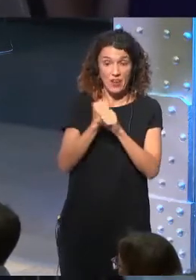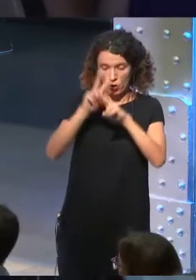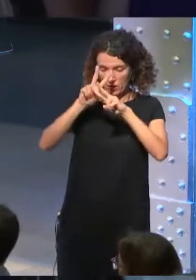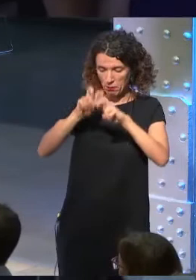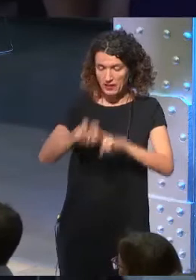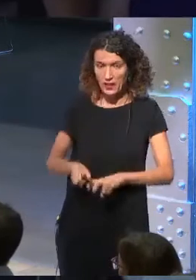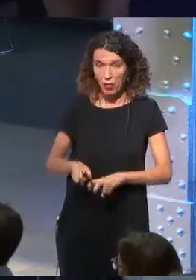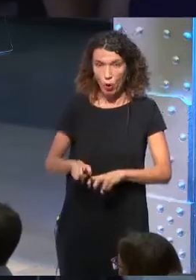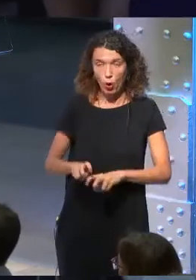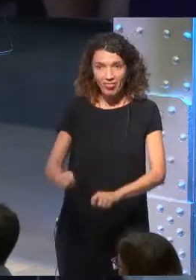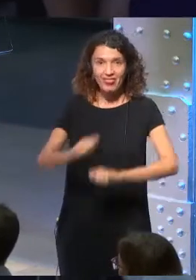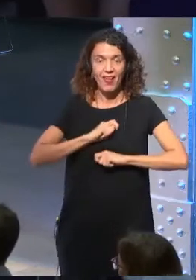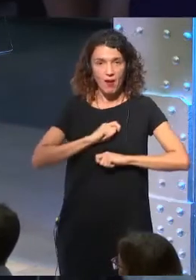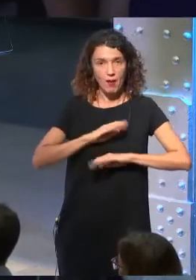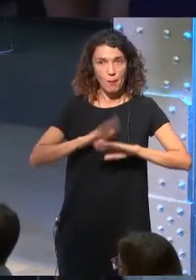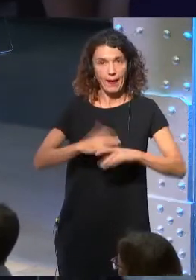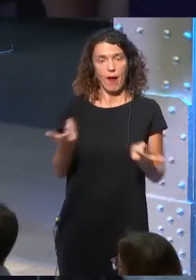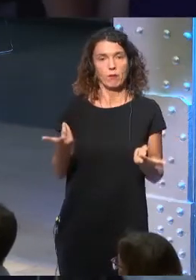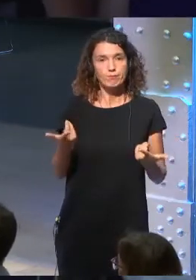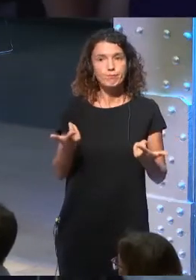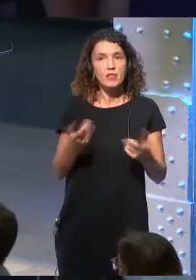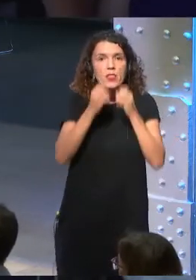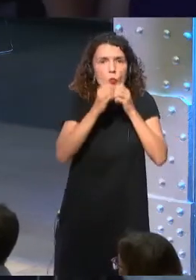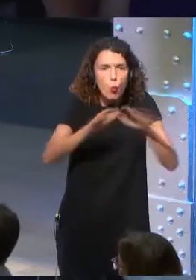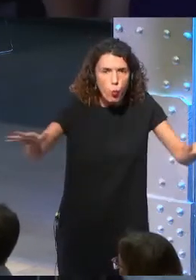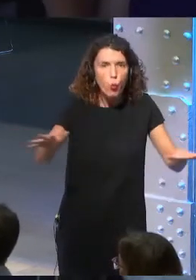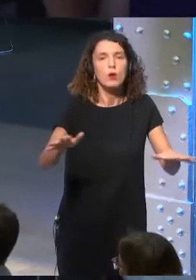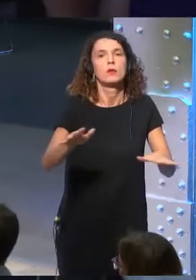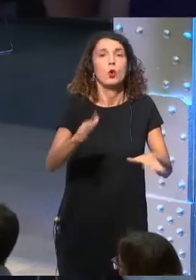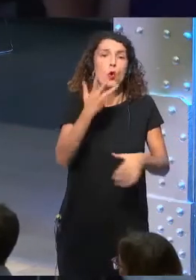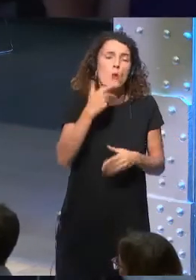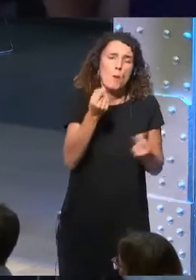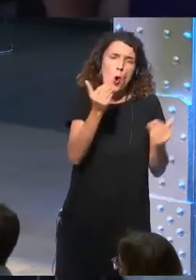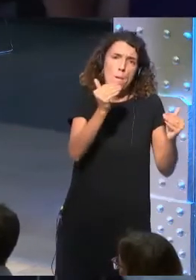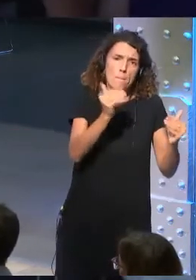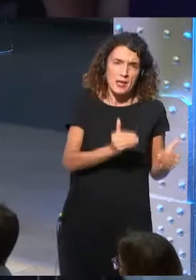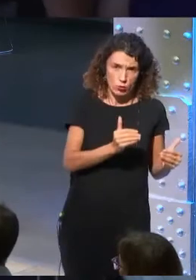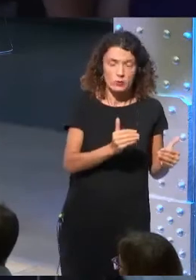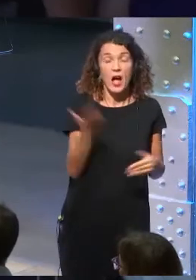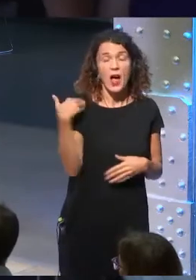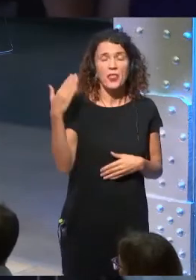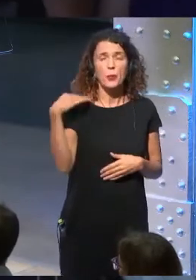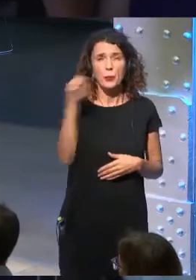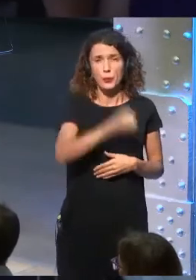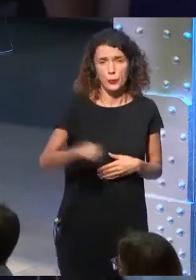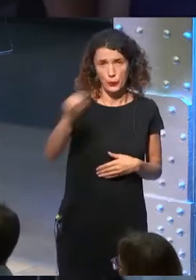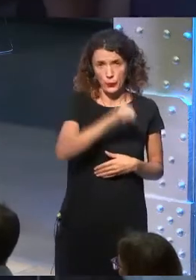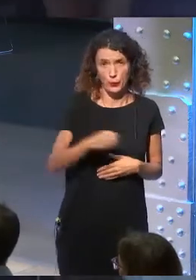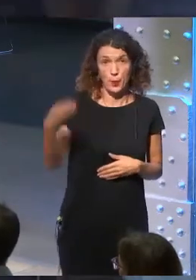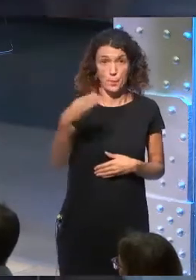research activity, the one that supports that excellent spreading activity, is not well known,